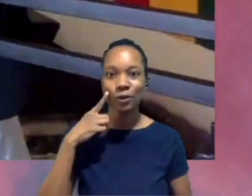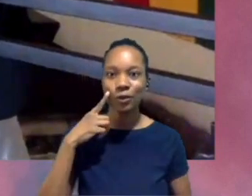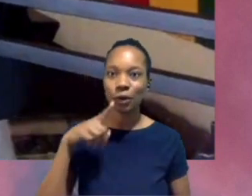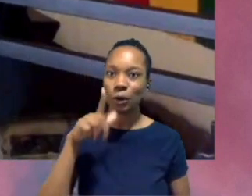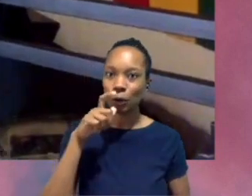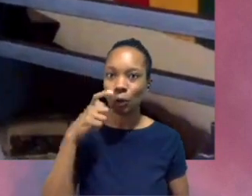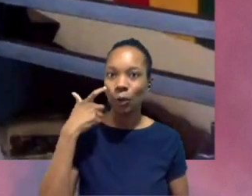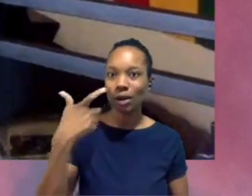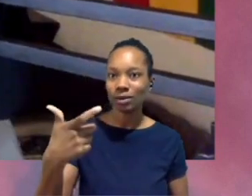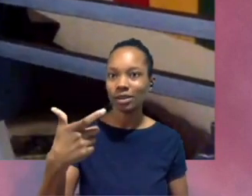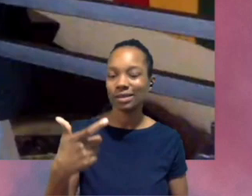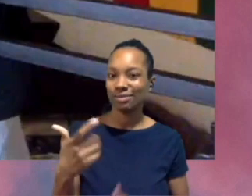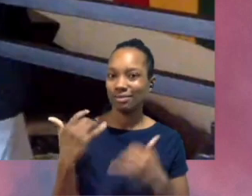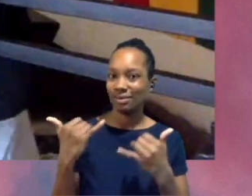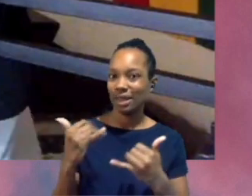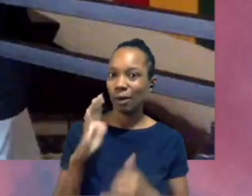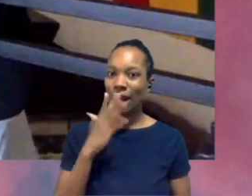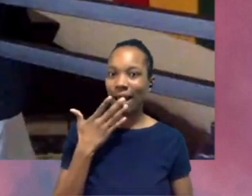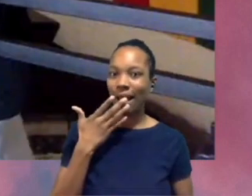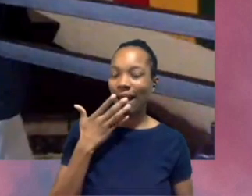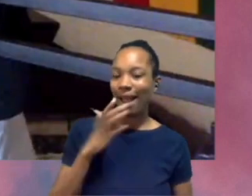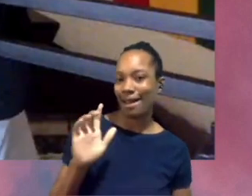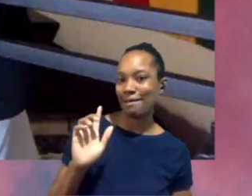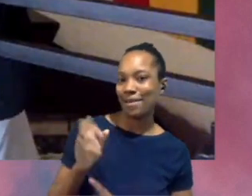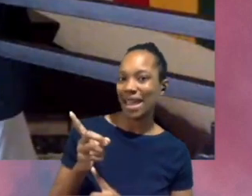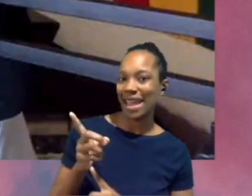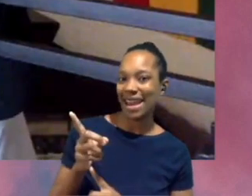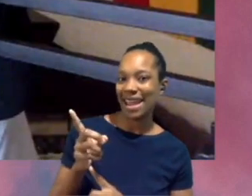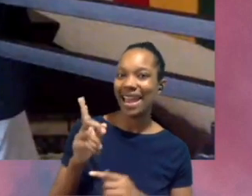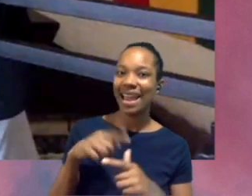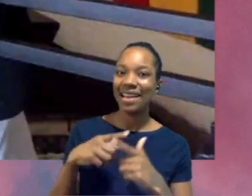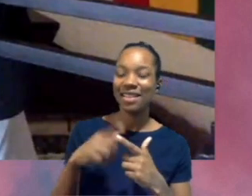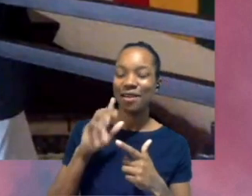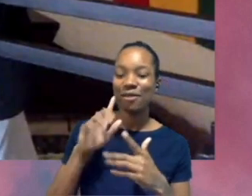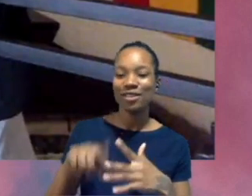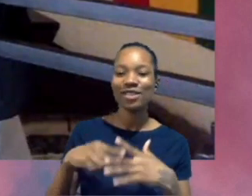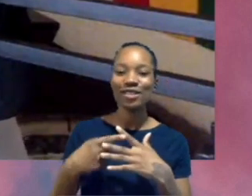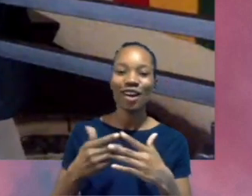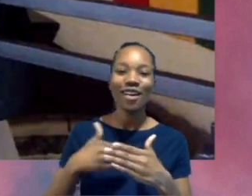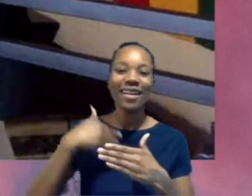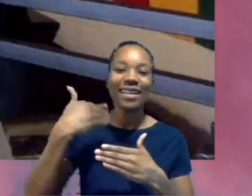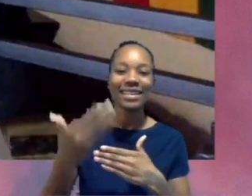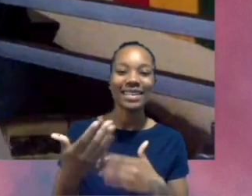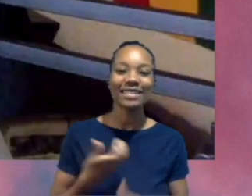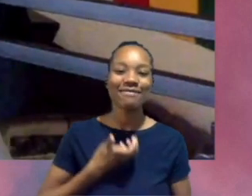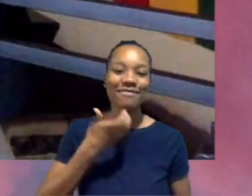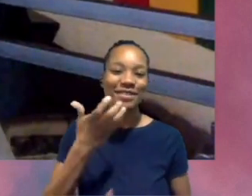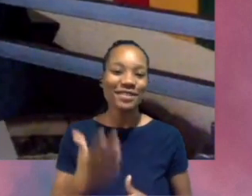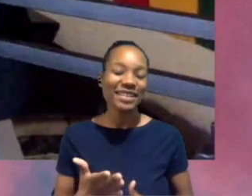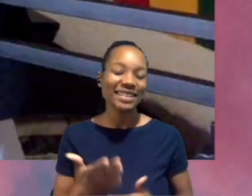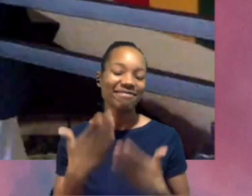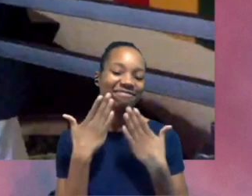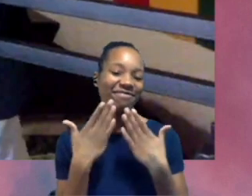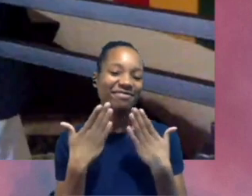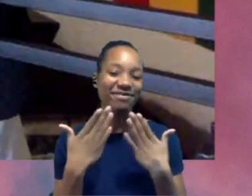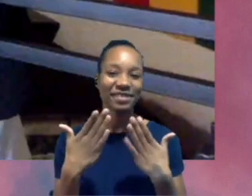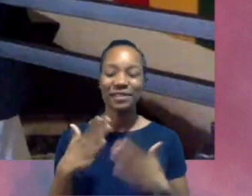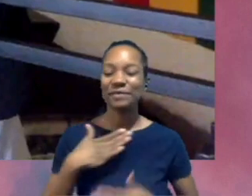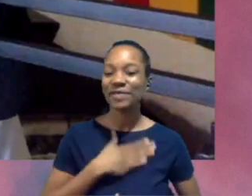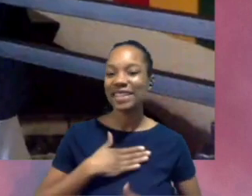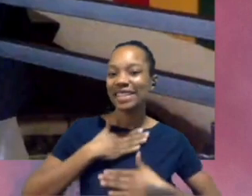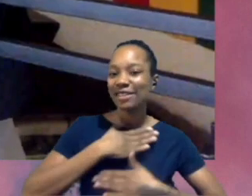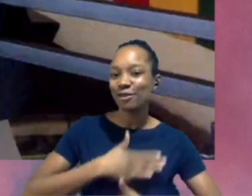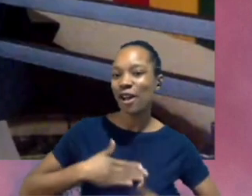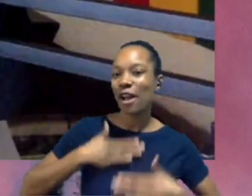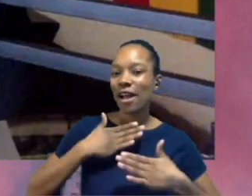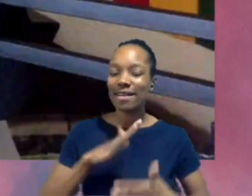need just a hot little second before we move into our next poet. So appreciate y'all. And in the meantime, enjoy the tunes. I